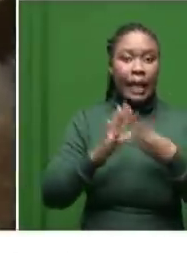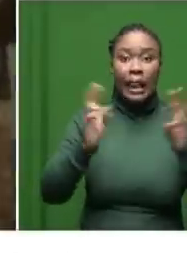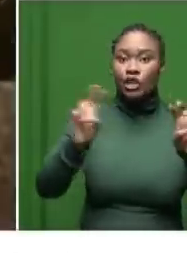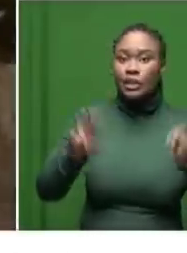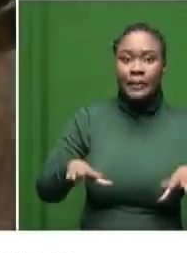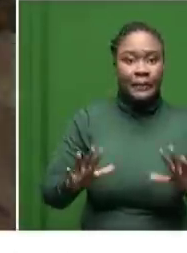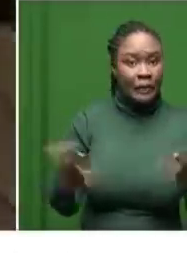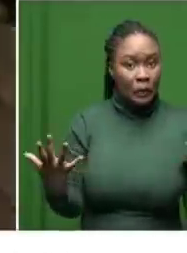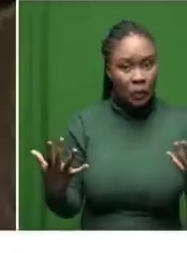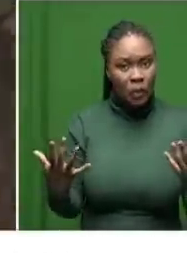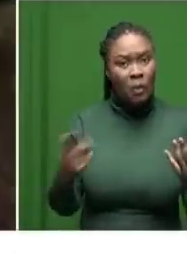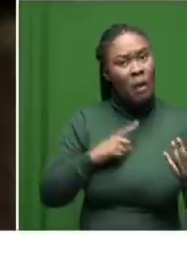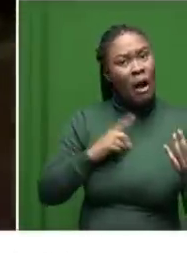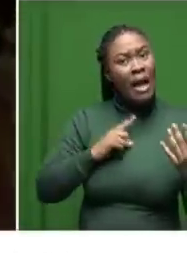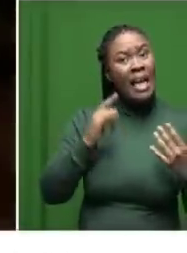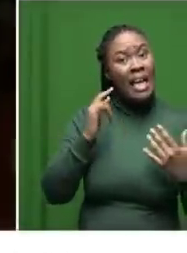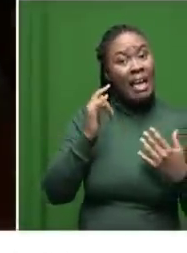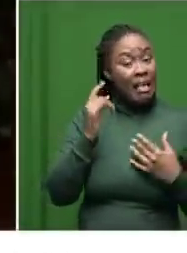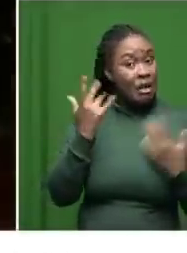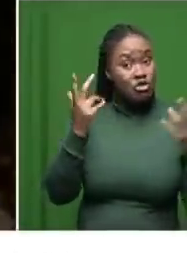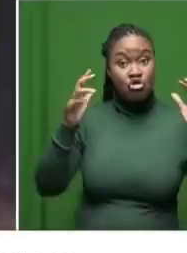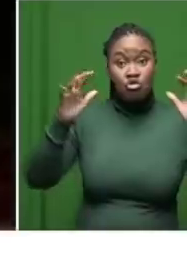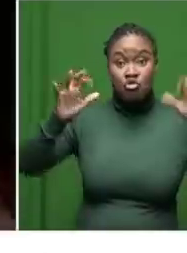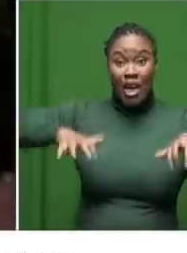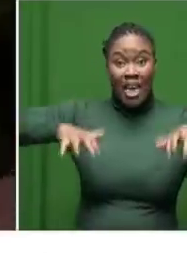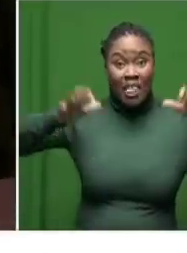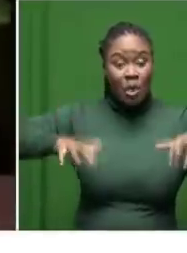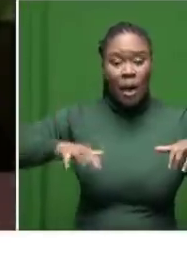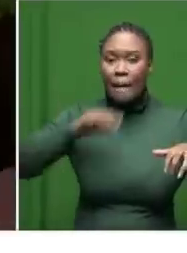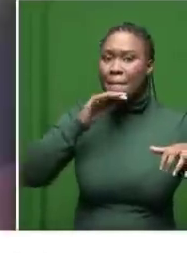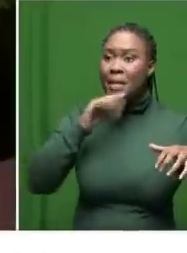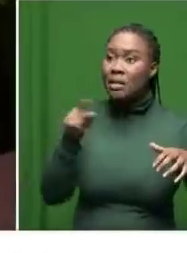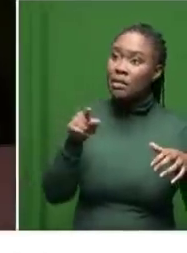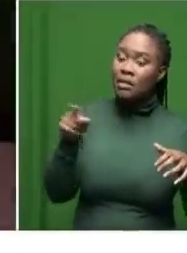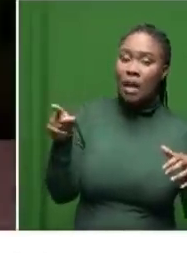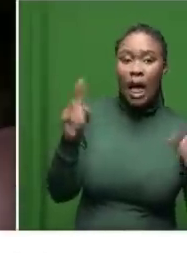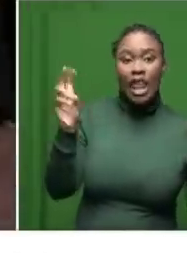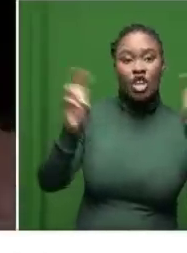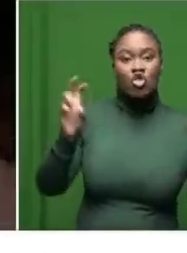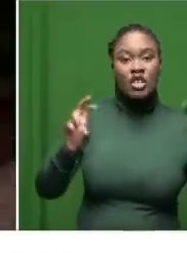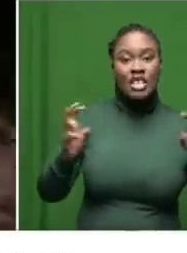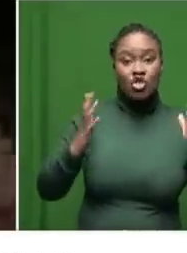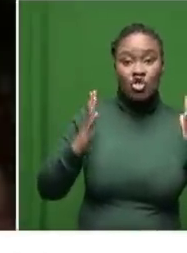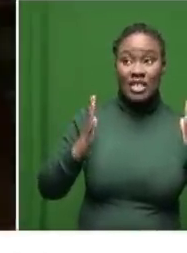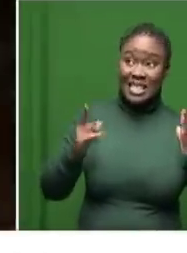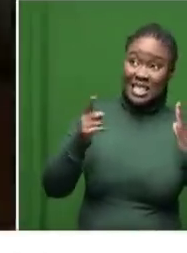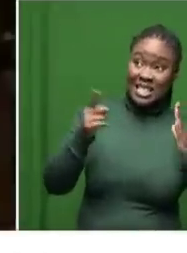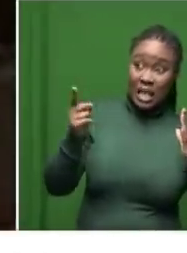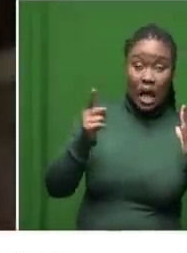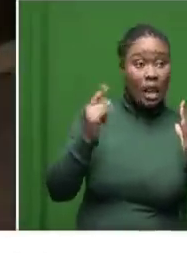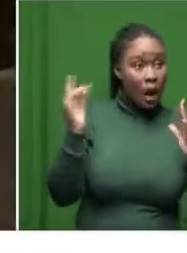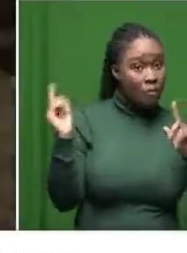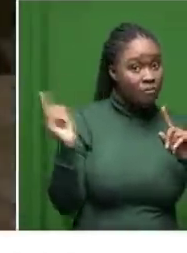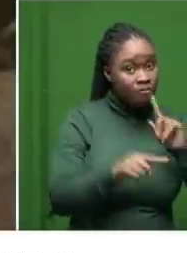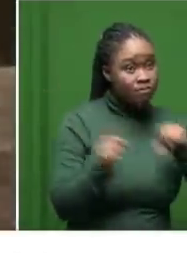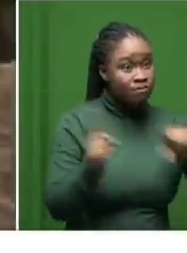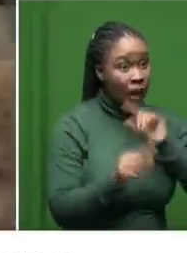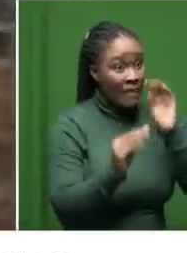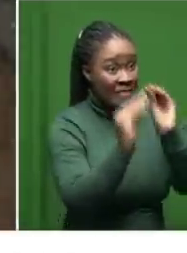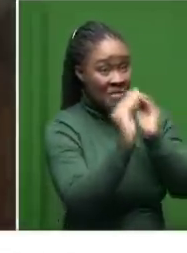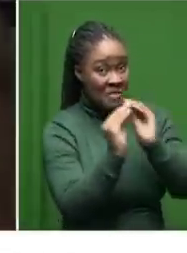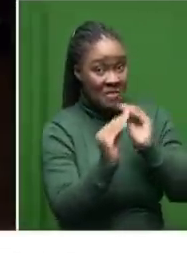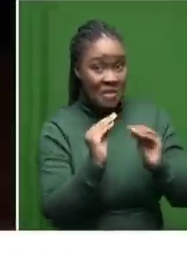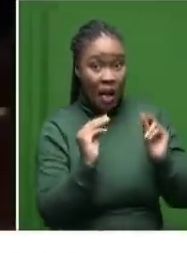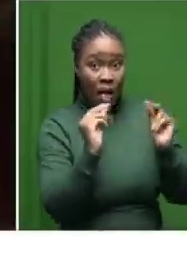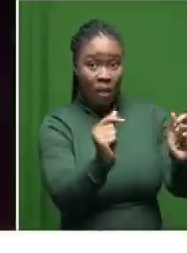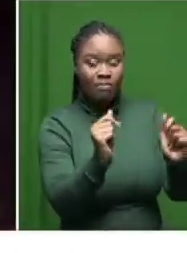the technicians, the municipality is saying the technicians won't be able to fix electricity as timelessly as